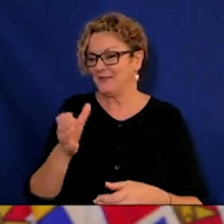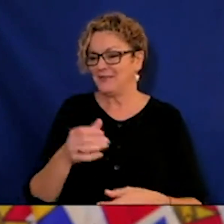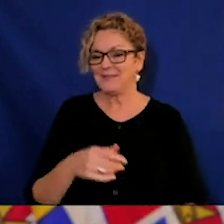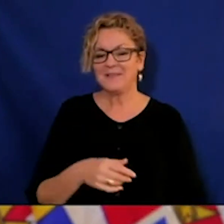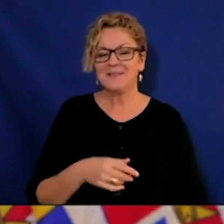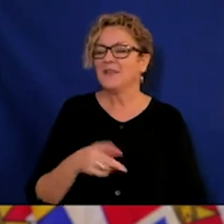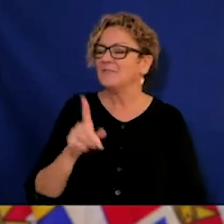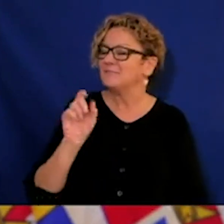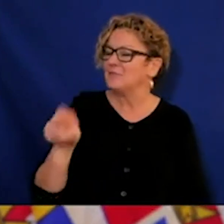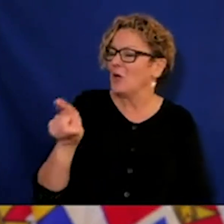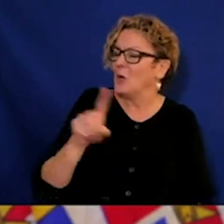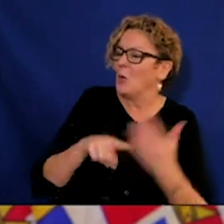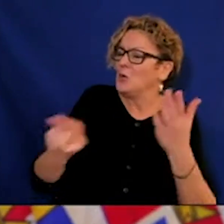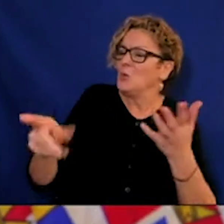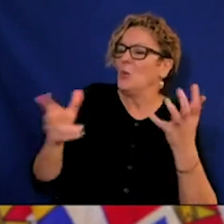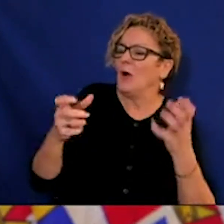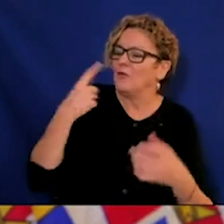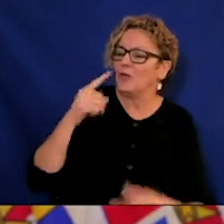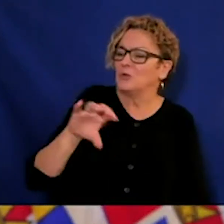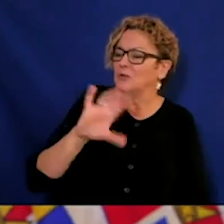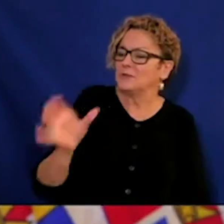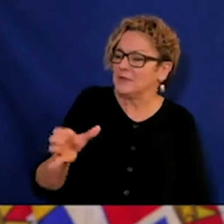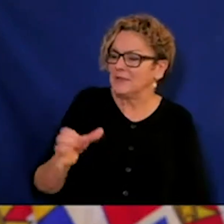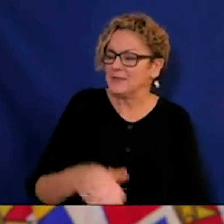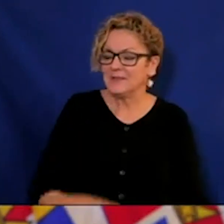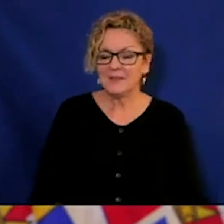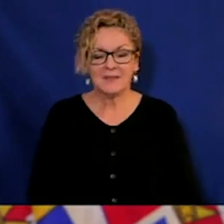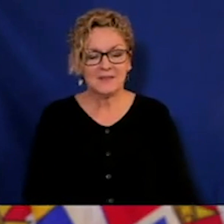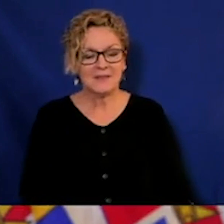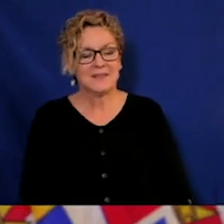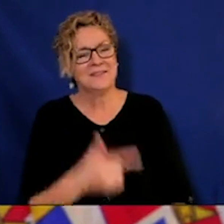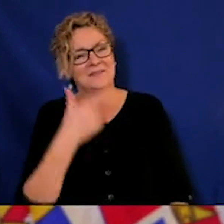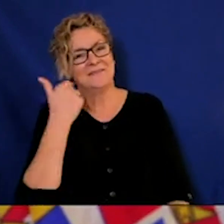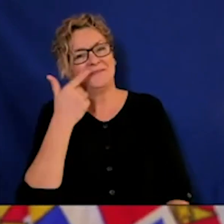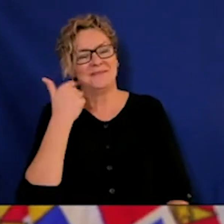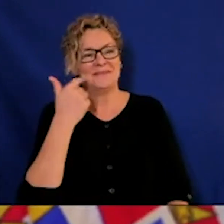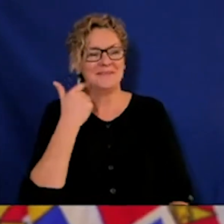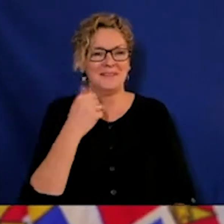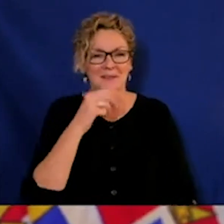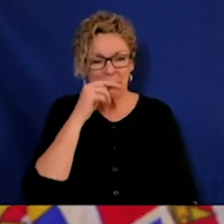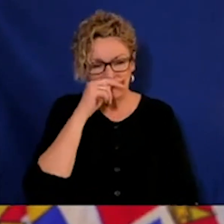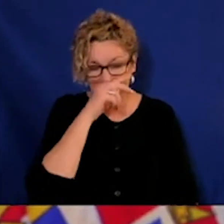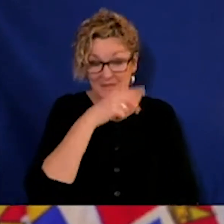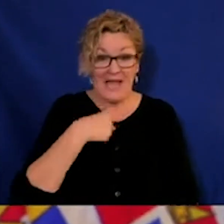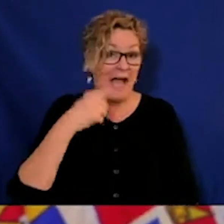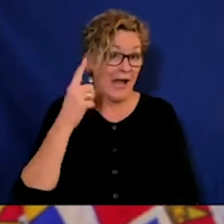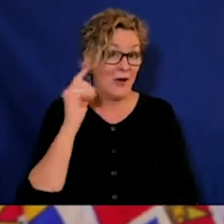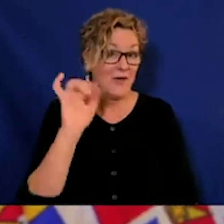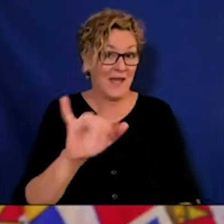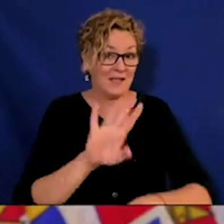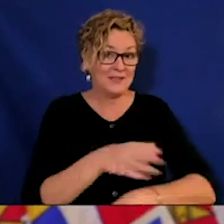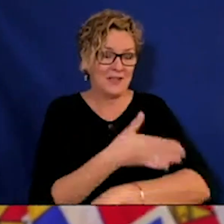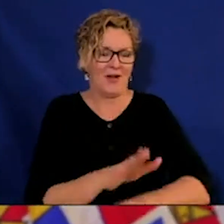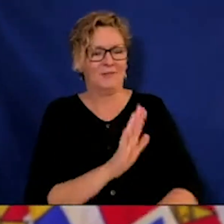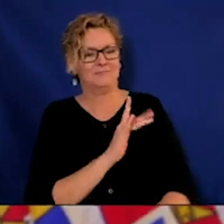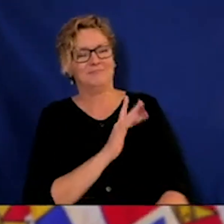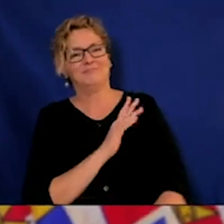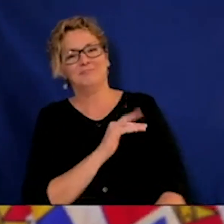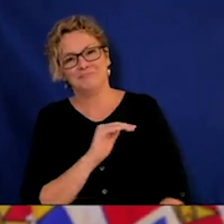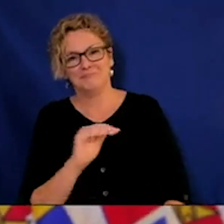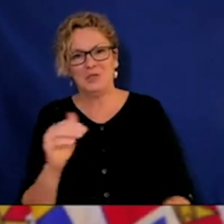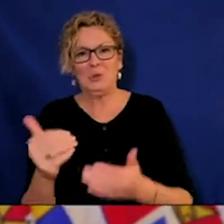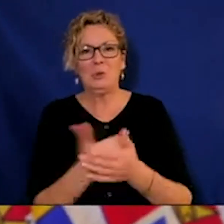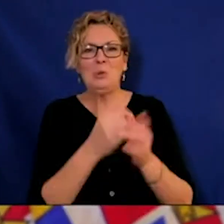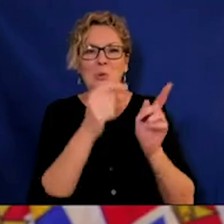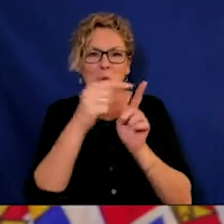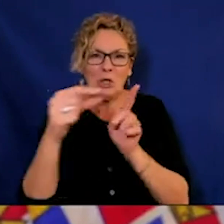vaccine? I want this to be over. You know what? I've heard that, and thank you for not asking me to sing because it would be horrific. It's